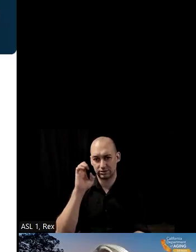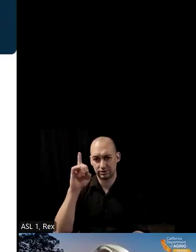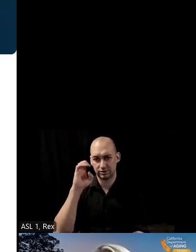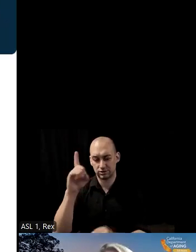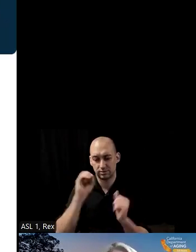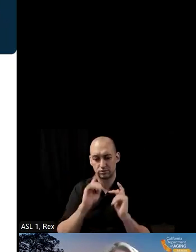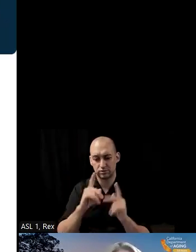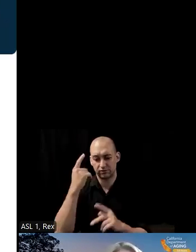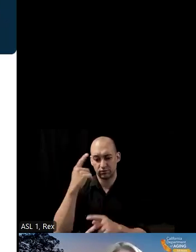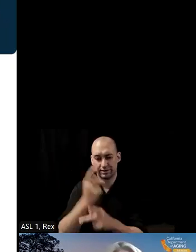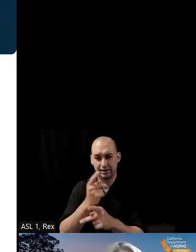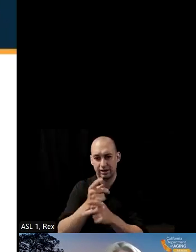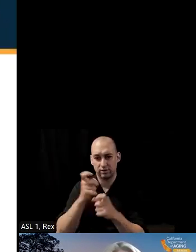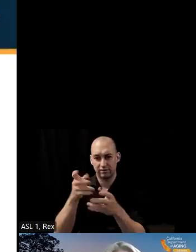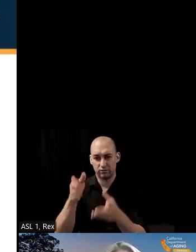caregivers. Next slide, please.